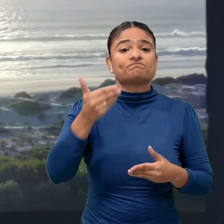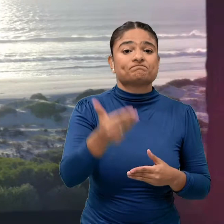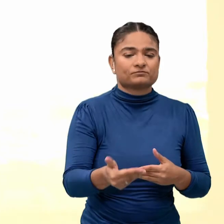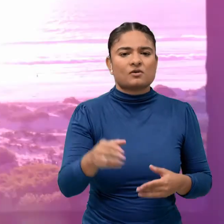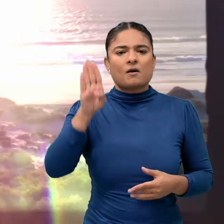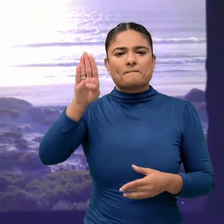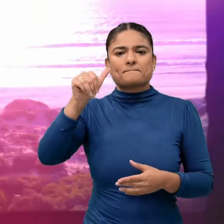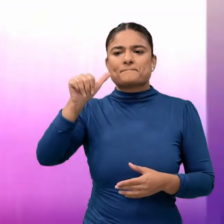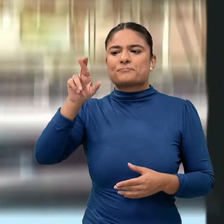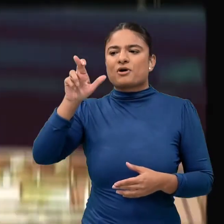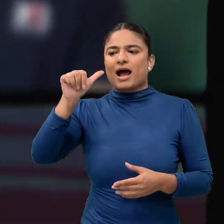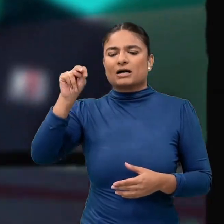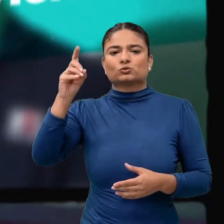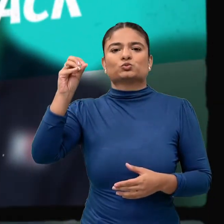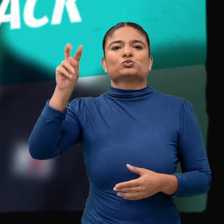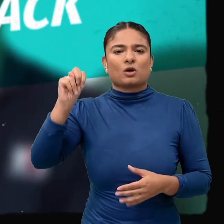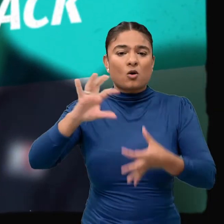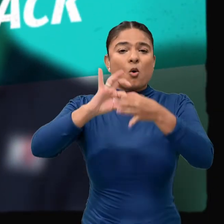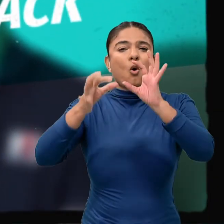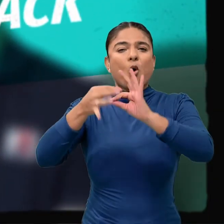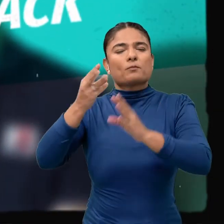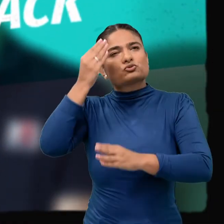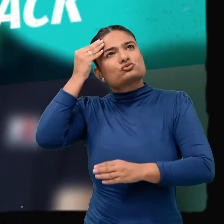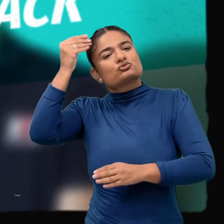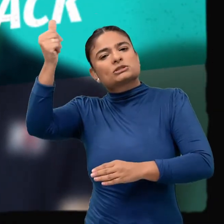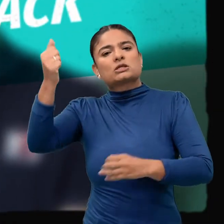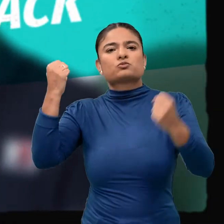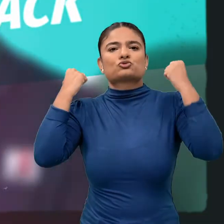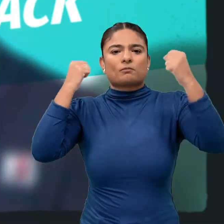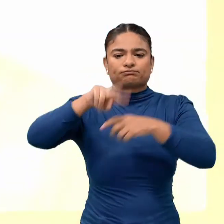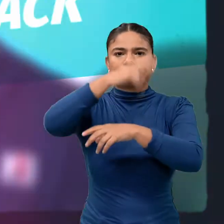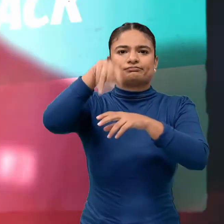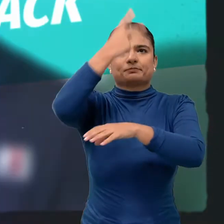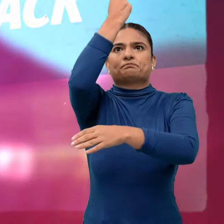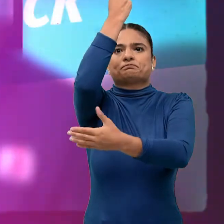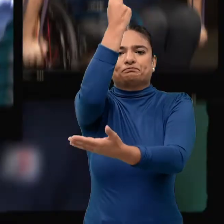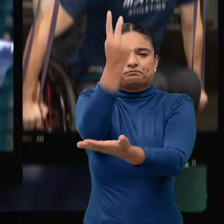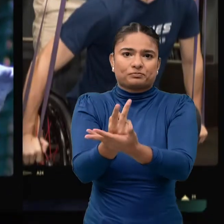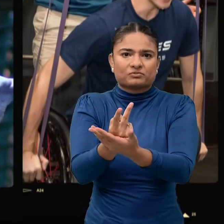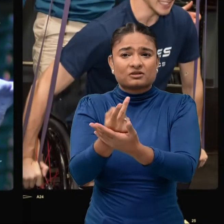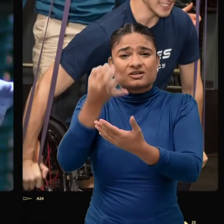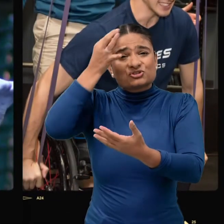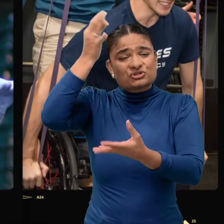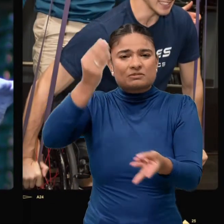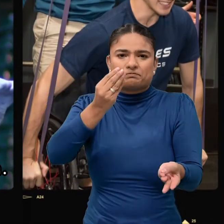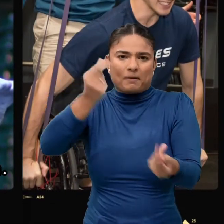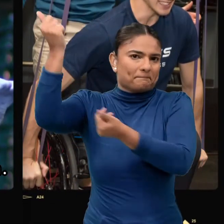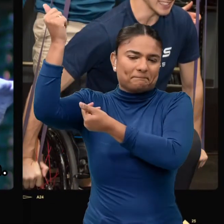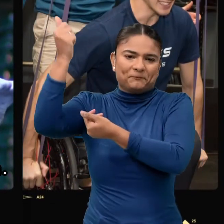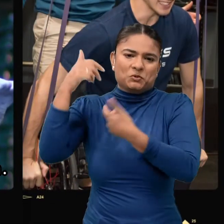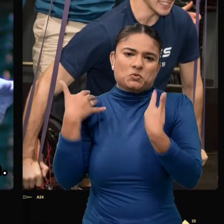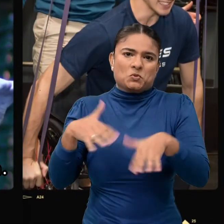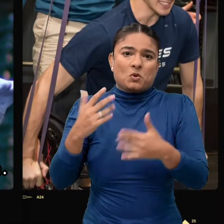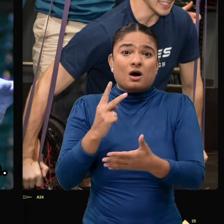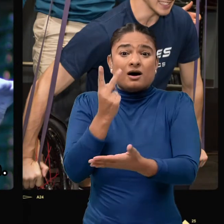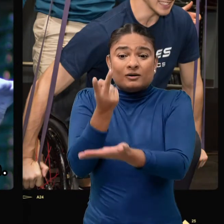Net hierna, Brandon Beack se Olimpiese drome is verpletter toe 'n gimnastiekongeluk hom verlam gelaat het, maar dit